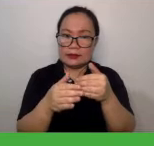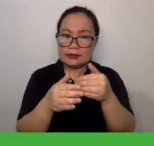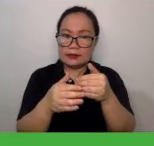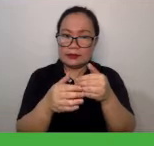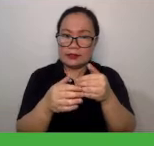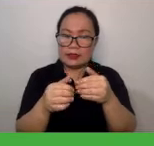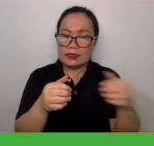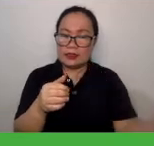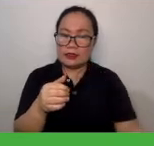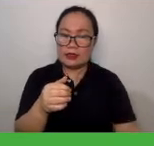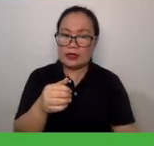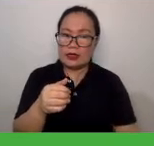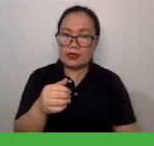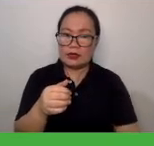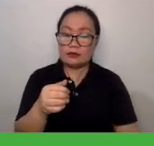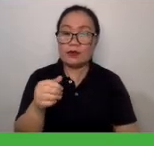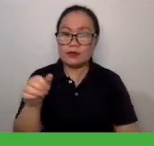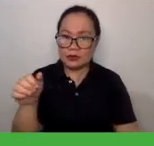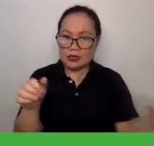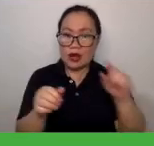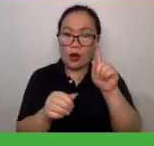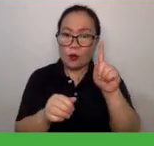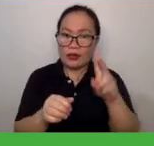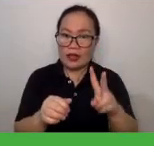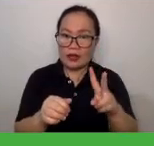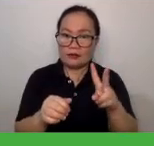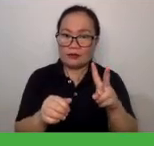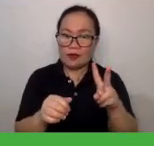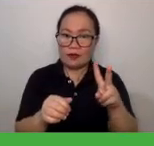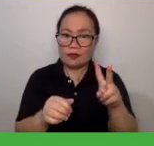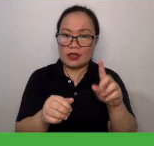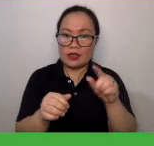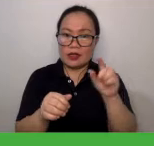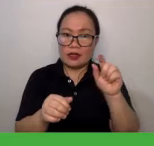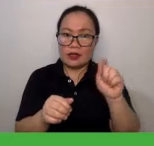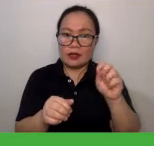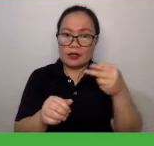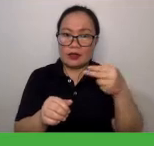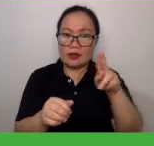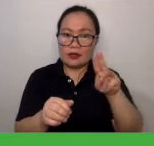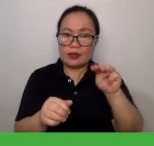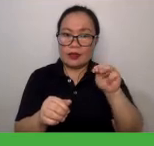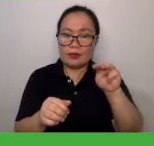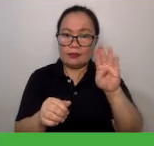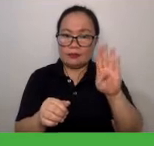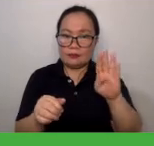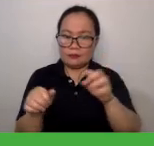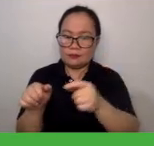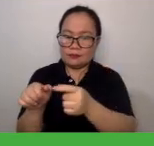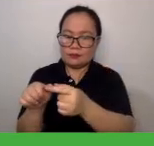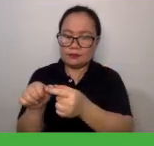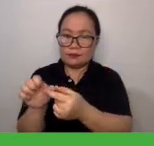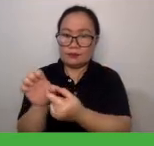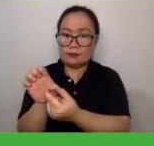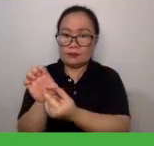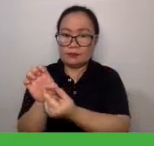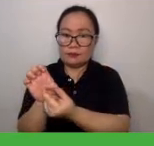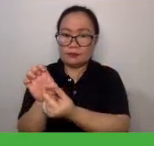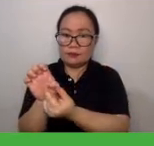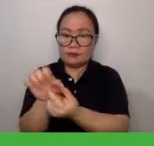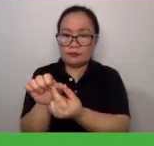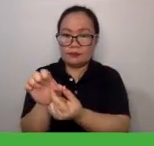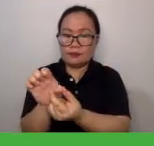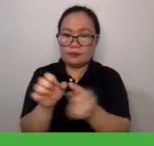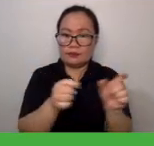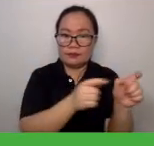niya sa length of half of your thumb. So, tingnan mo yung thumb mo, yung gitna niya, yung guhit dyan,